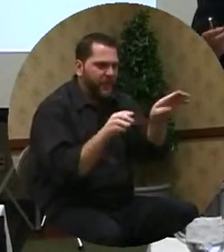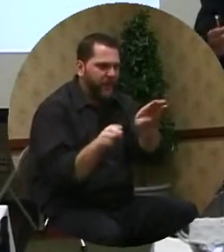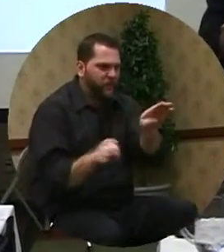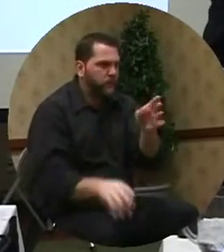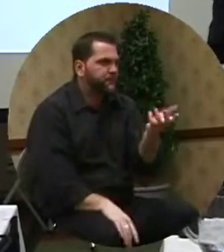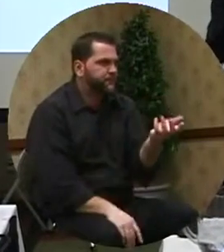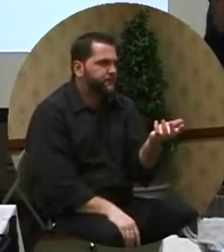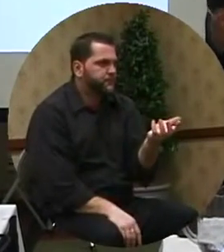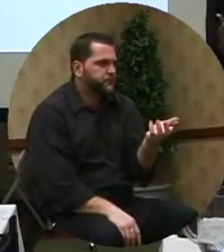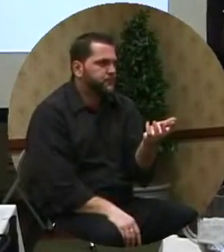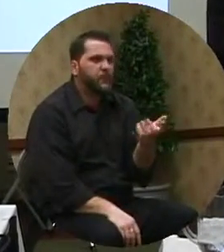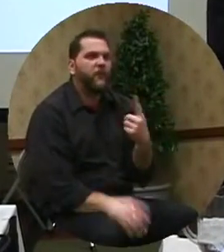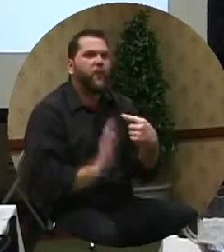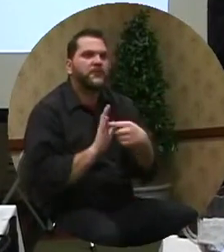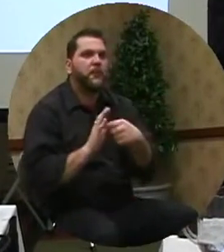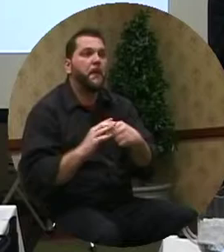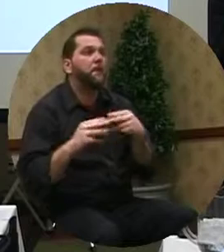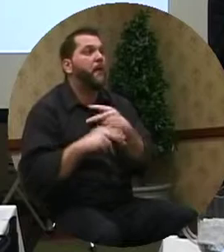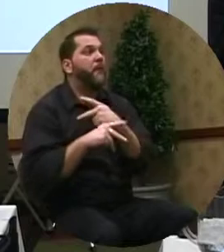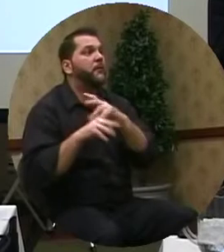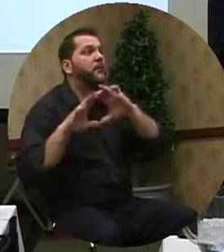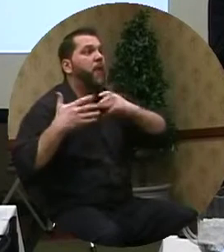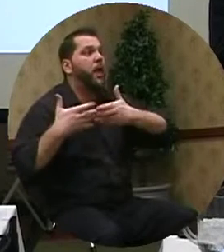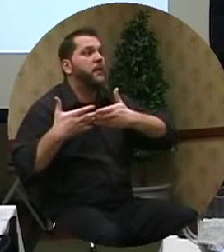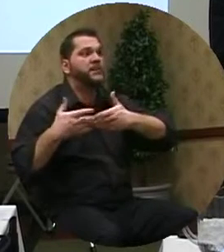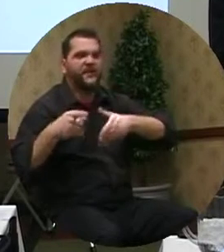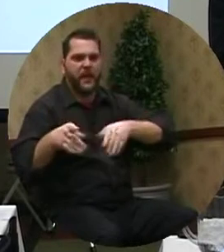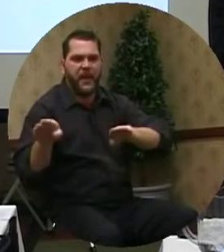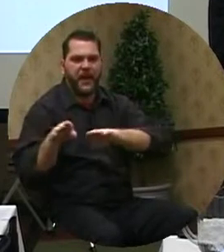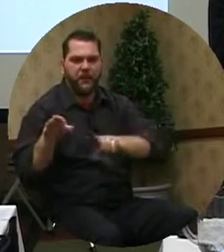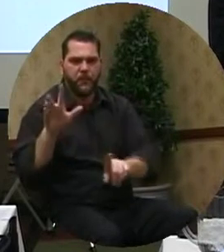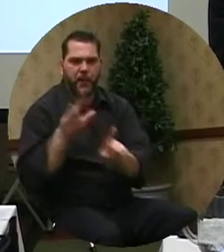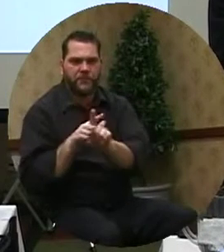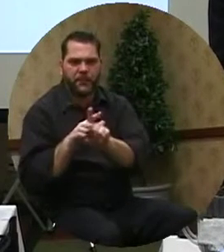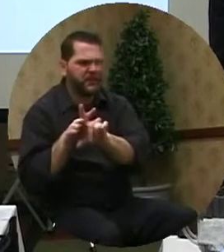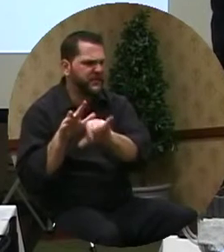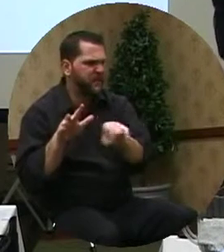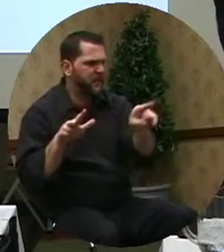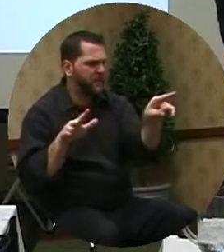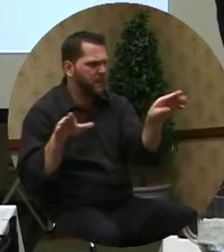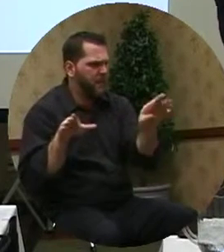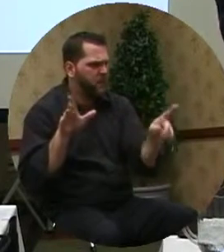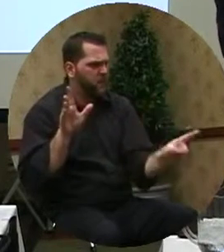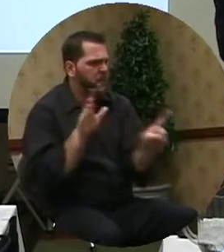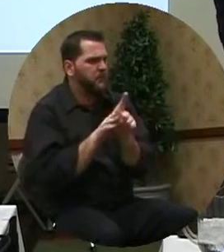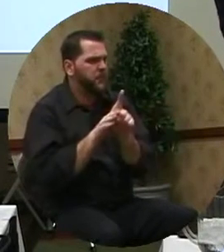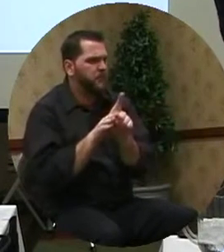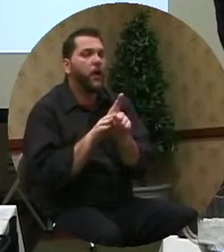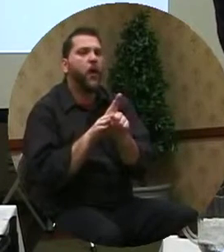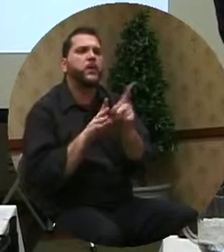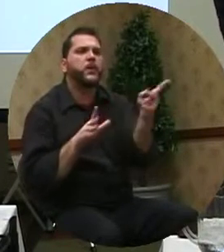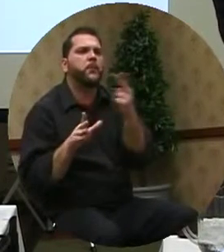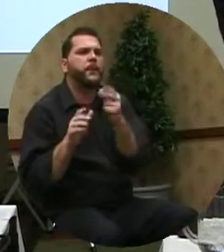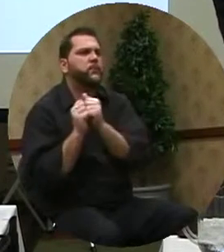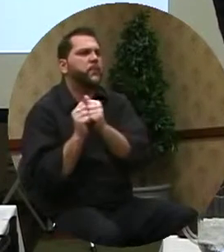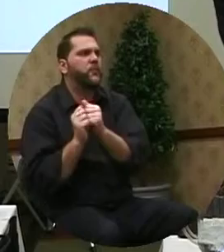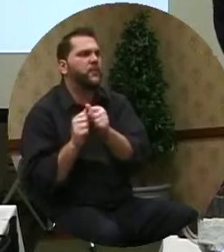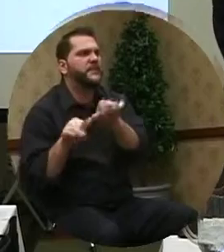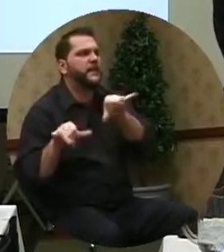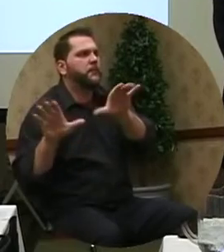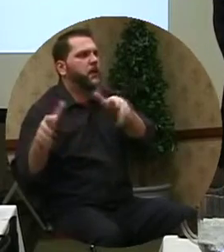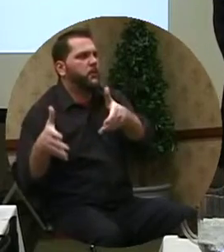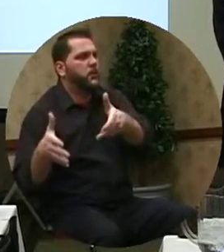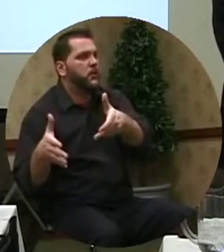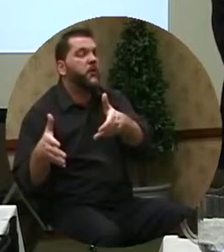a constellation of behaviors that all occur together, then you can say it's probably safe to work with them together. But if they're happening individually at